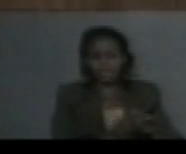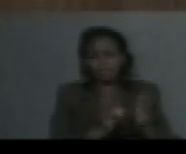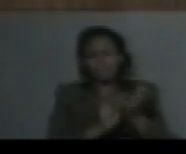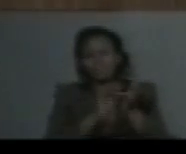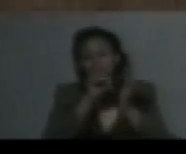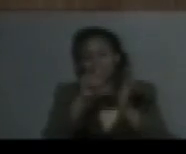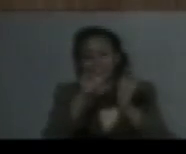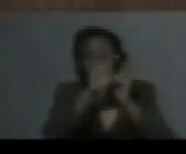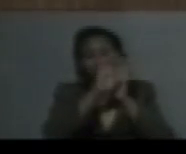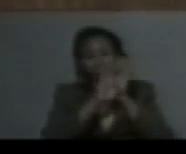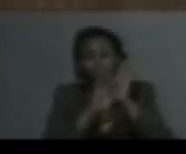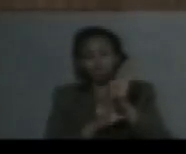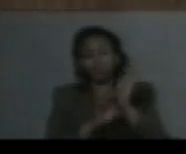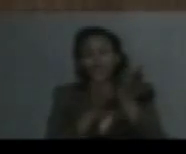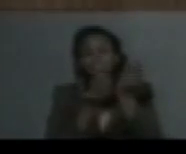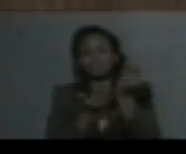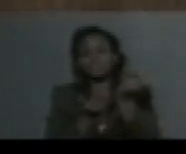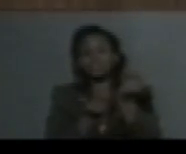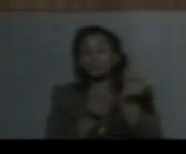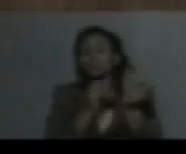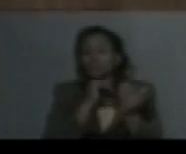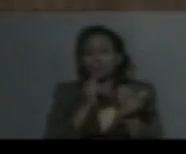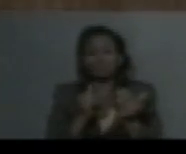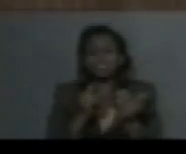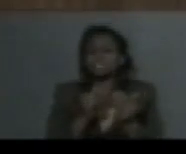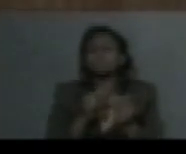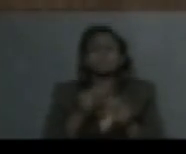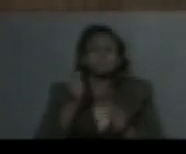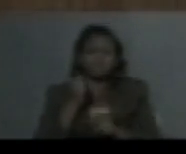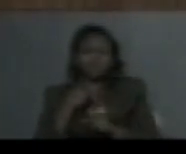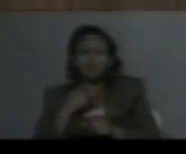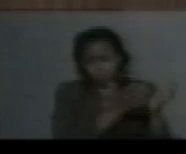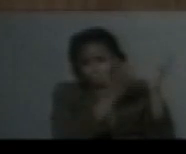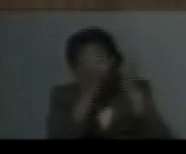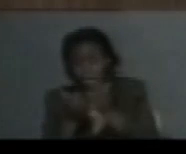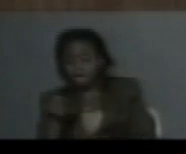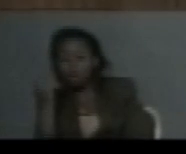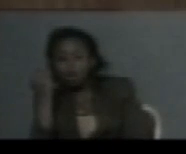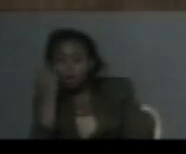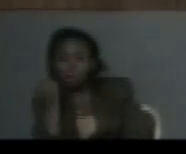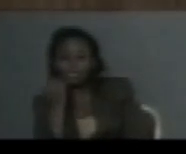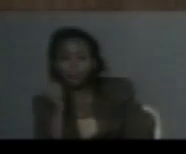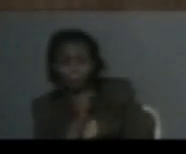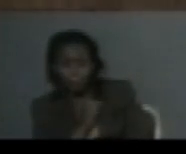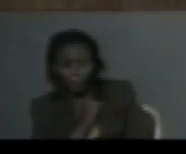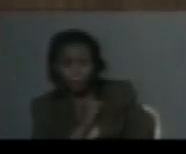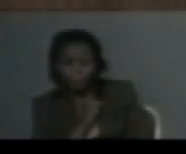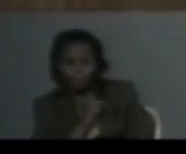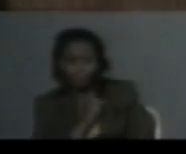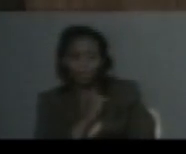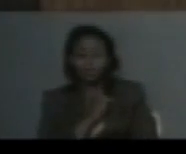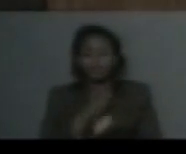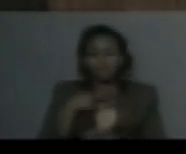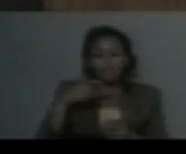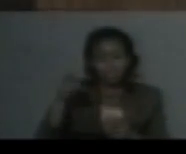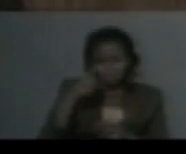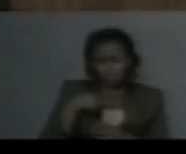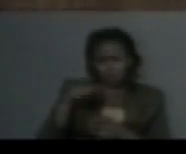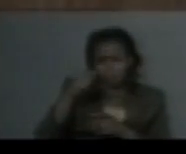constitutional threshold. It is not a matter of discretion for your lordships. But my Lord, what you have to have in the back of your